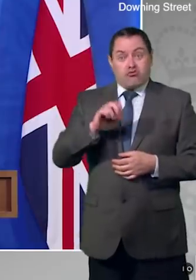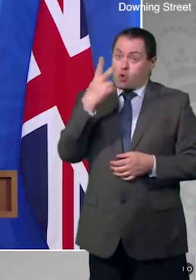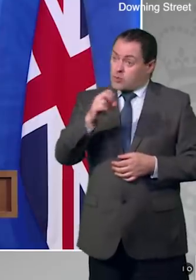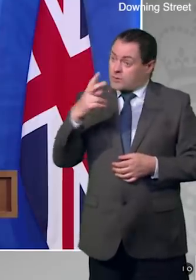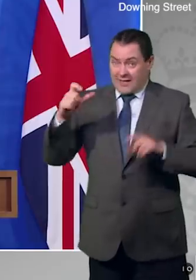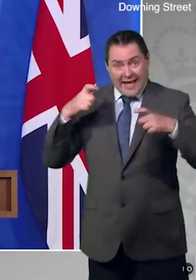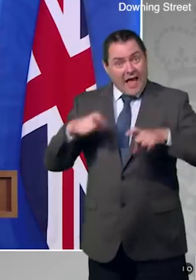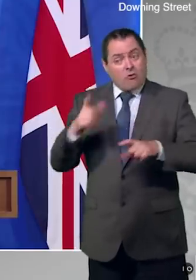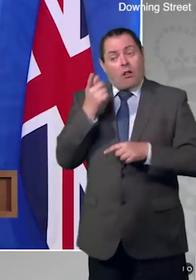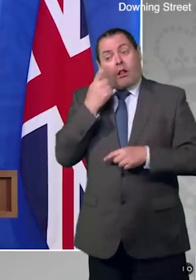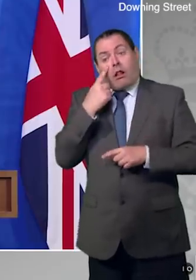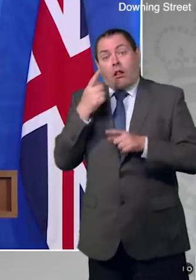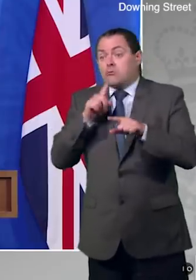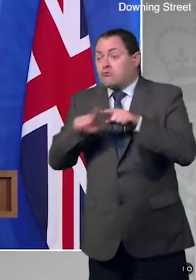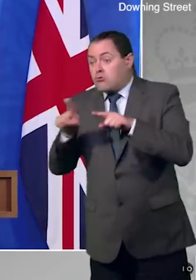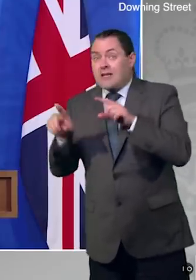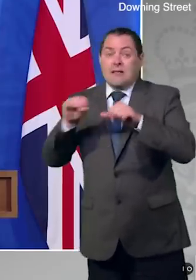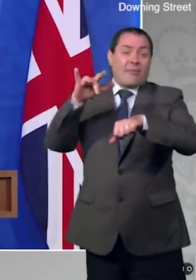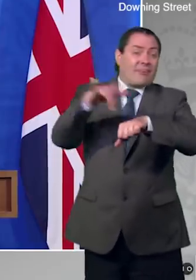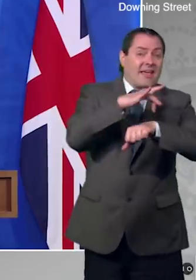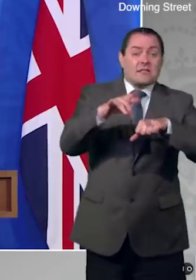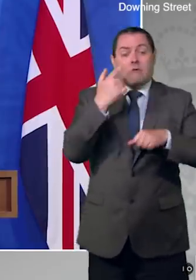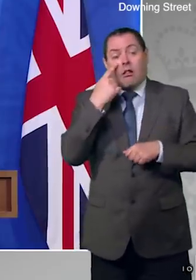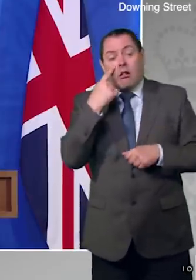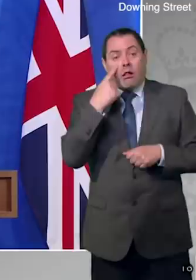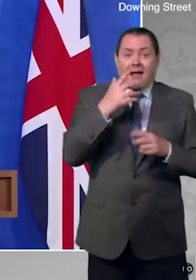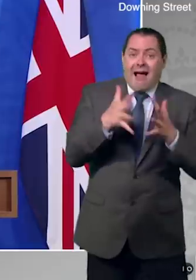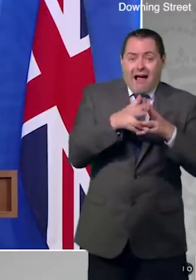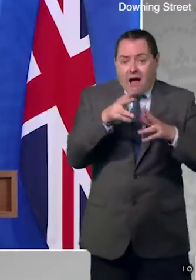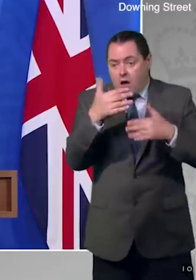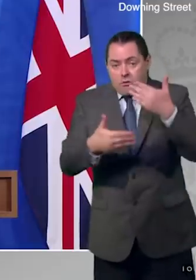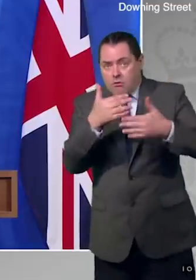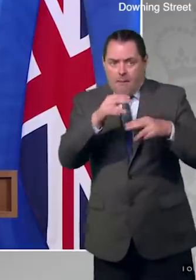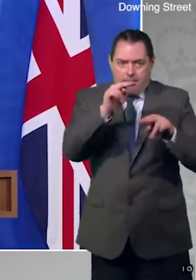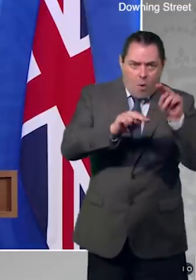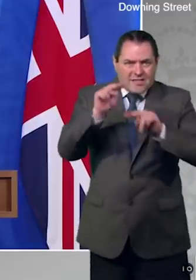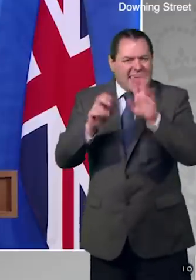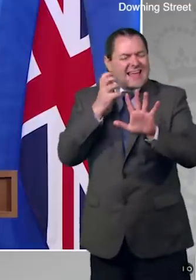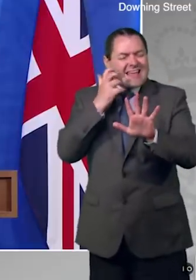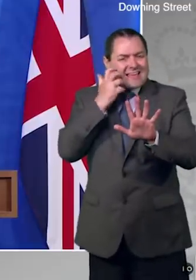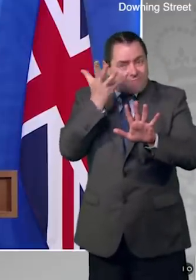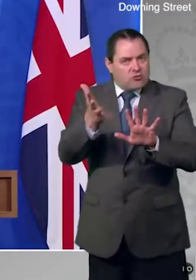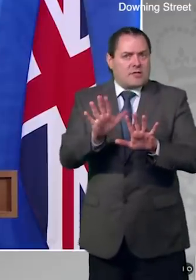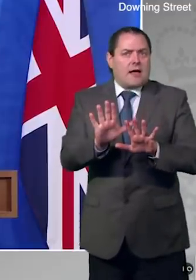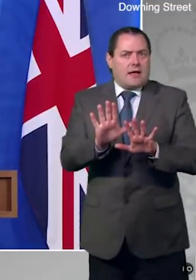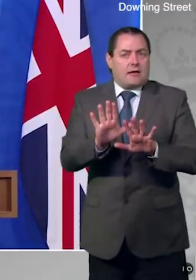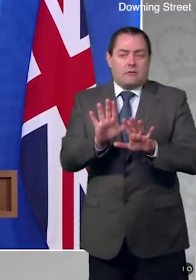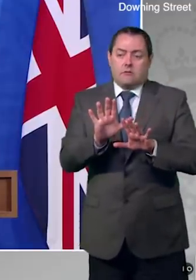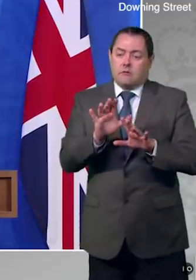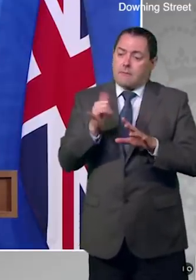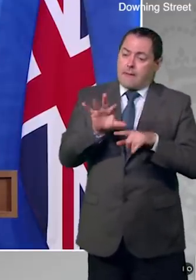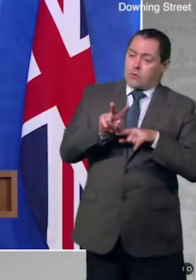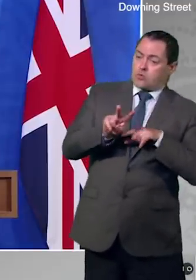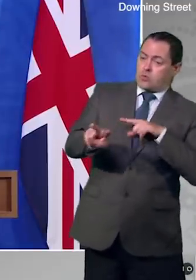theatrical performances. We will monitor the position every day, and if, after 2 weeks, we have concluded that the risk